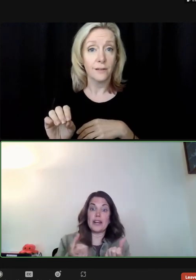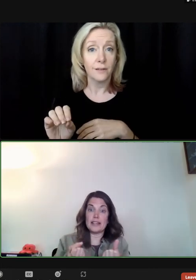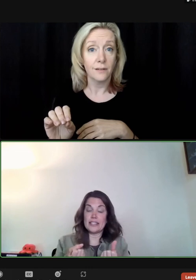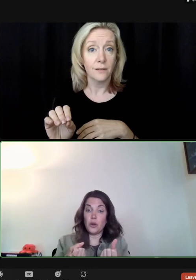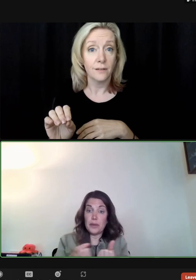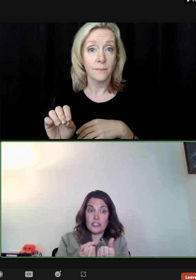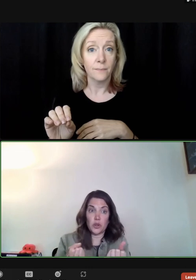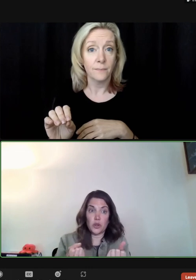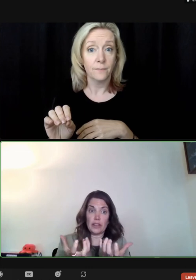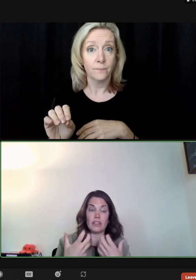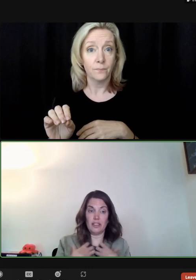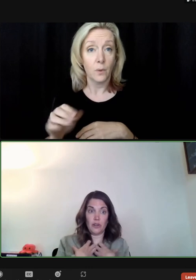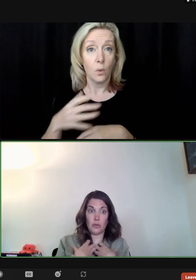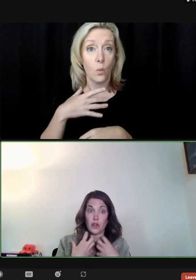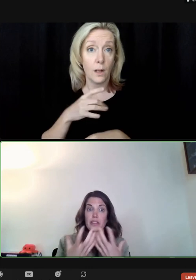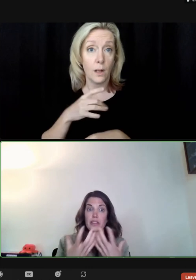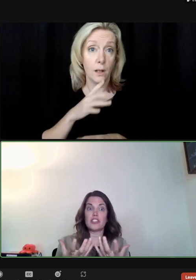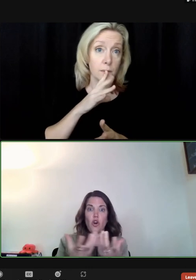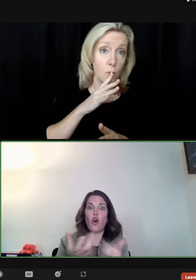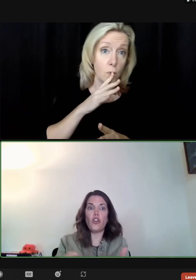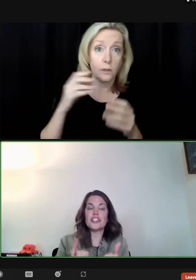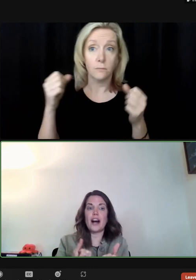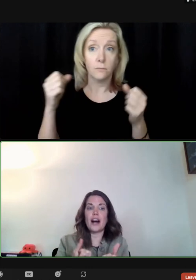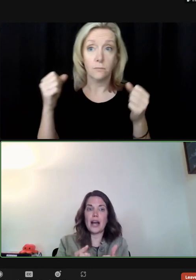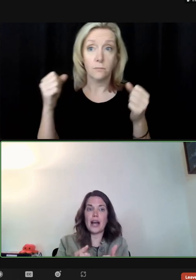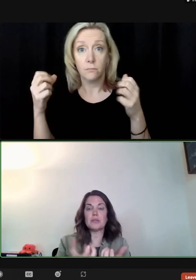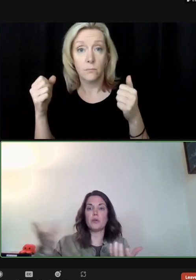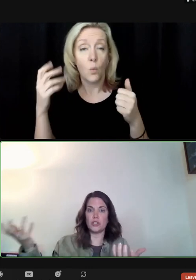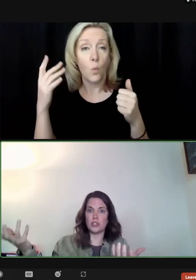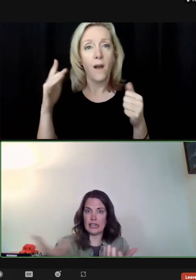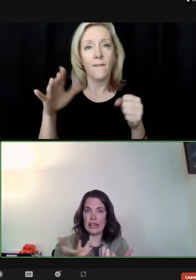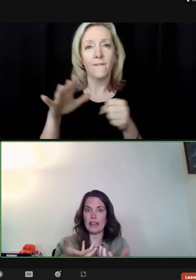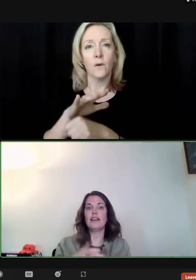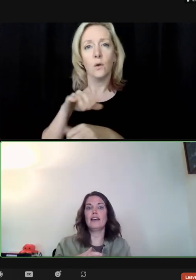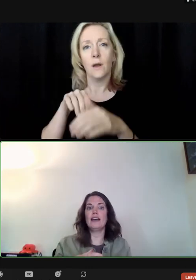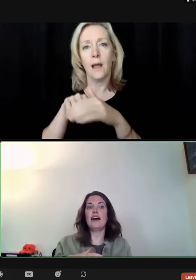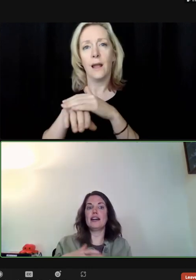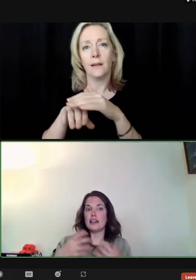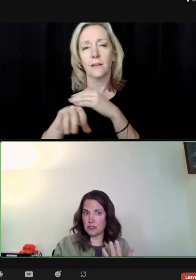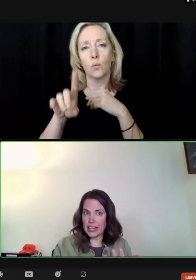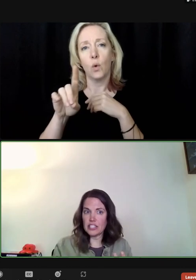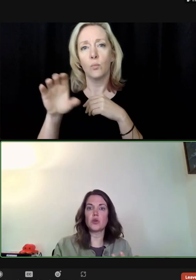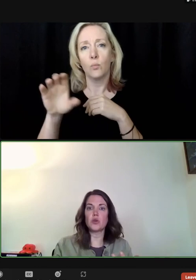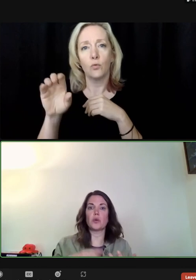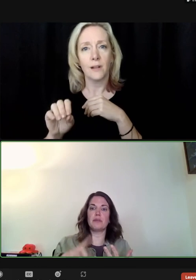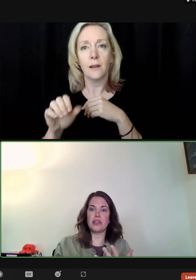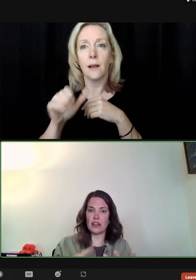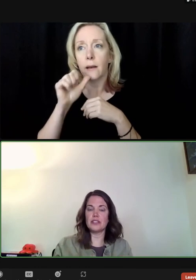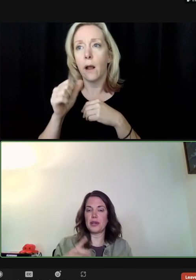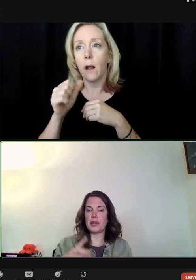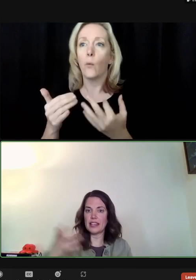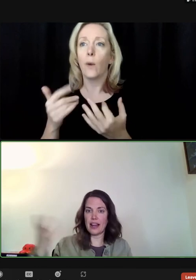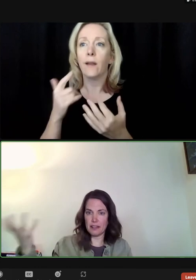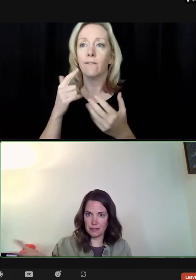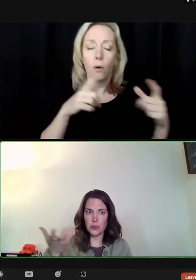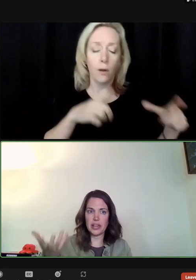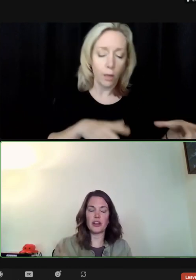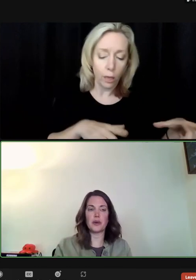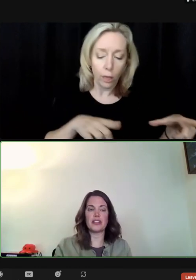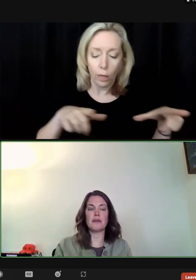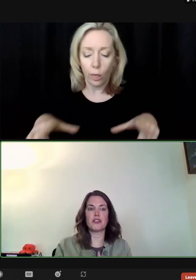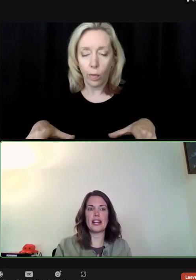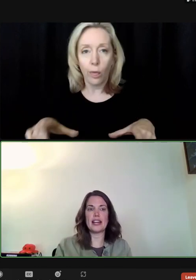spoken language or ASL because they're with a child all of the time, as opposed to needing a device or something else that we have to